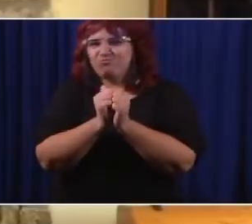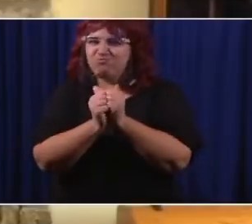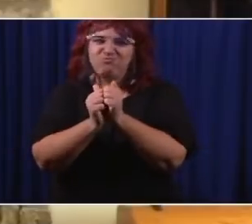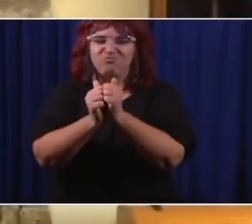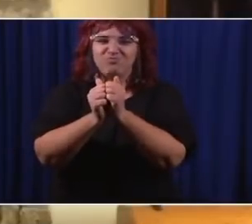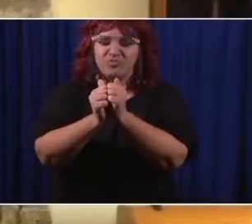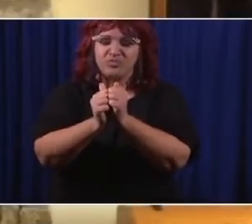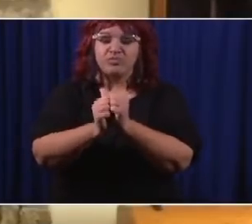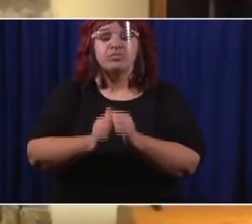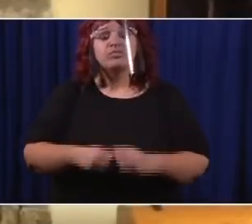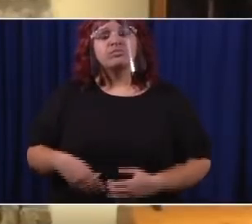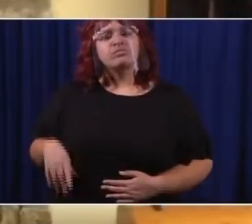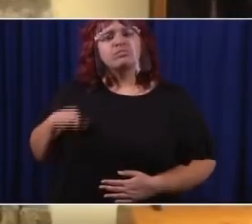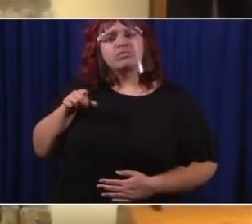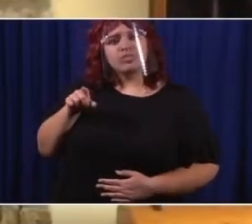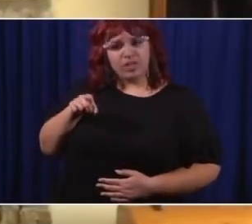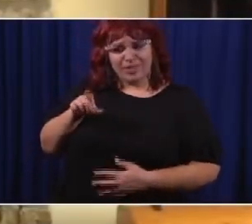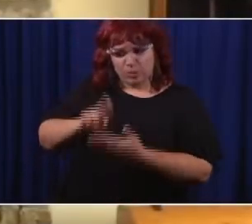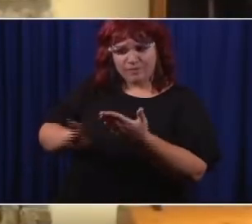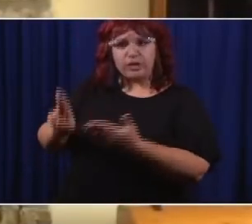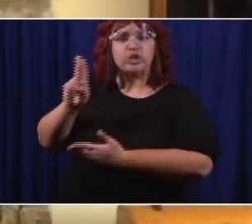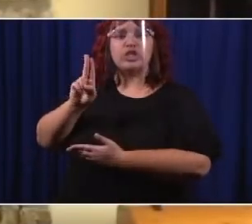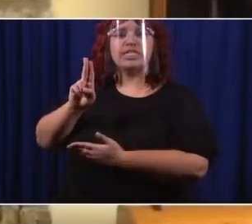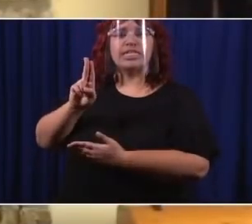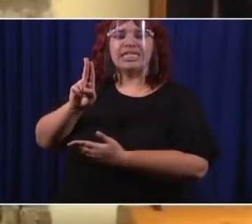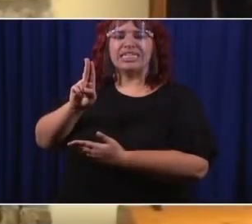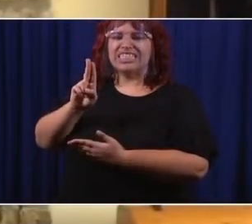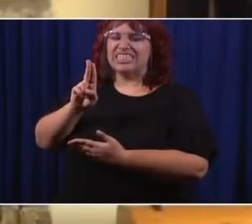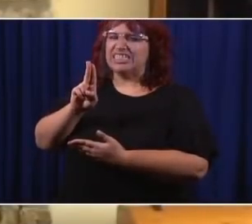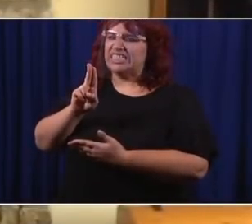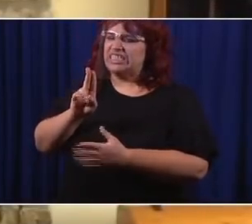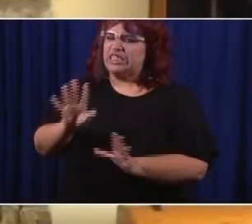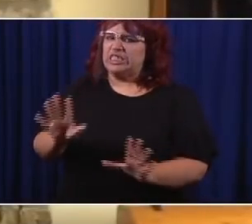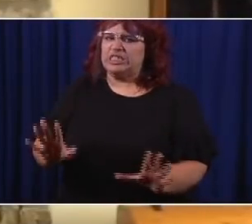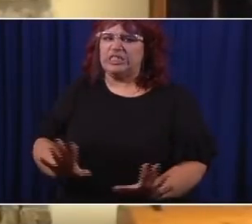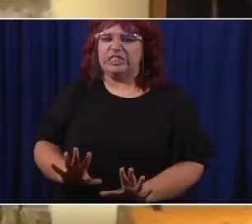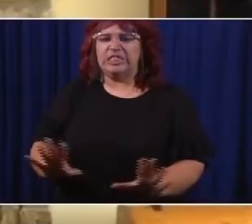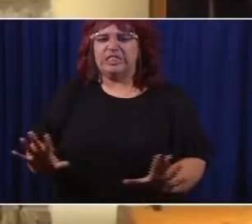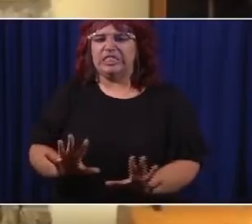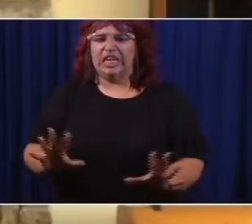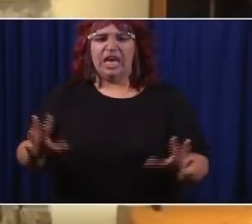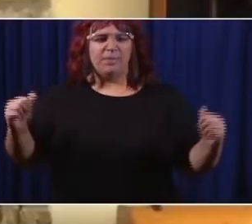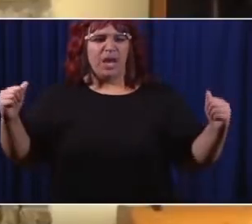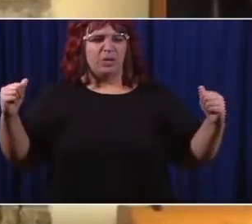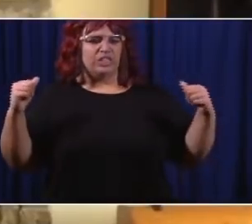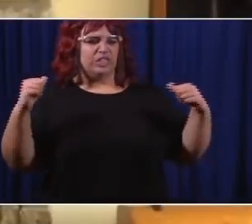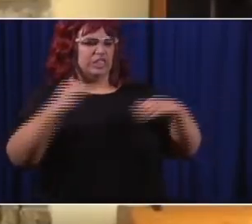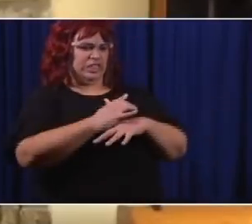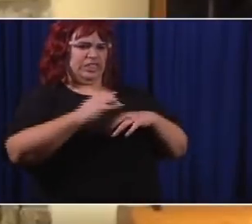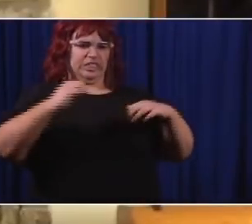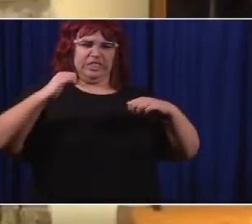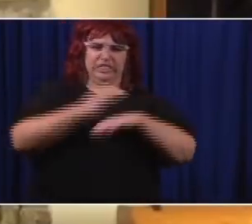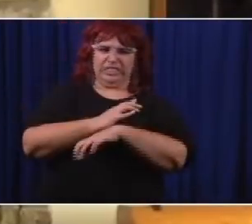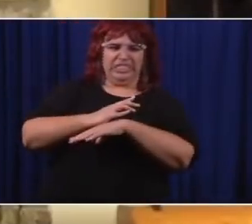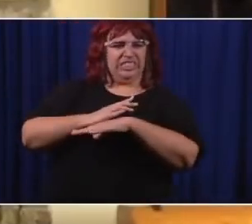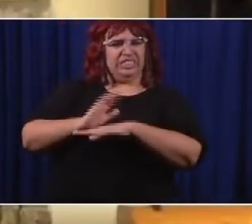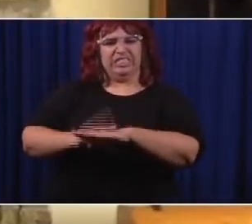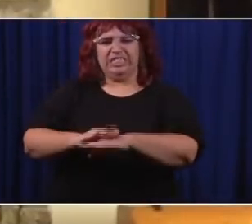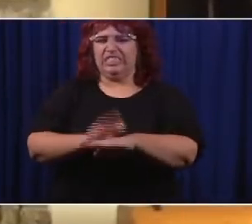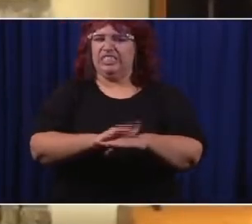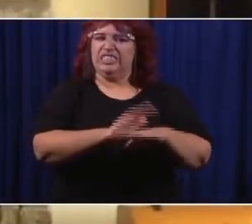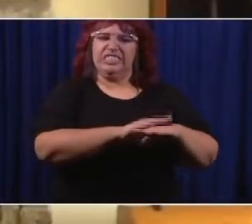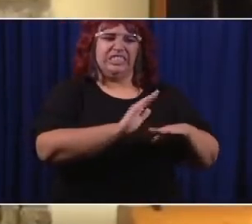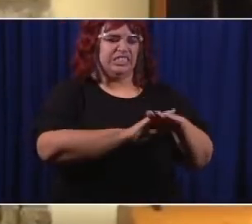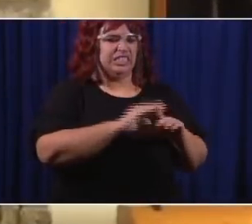at home. And I wonder if you'd address that as well. Also, this is against the backdrop that 4 of the 8 teams the